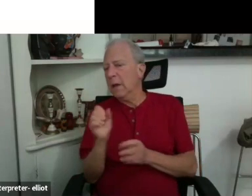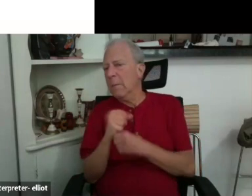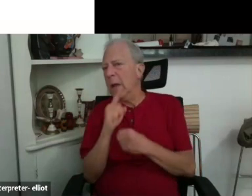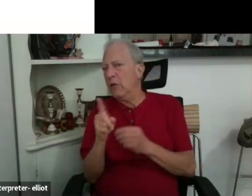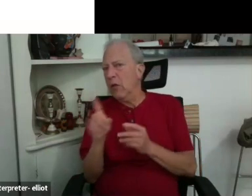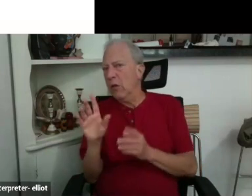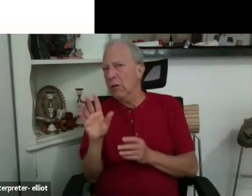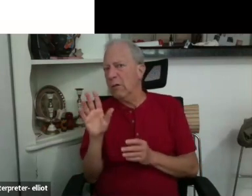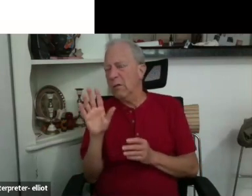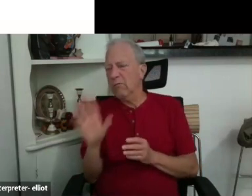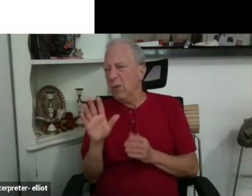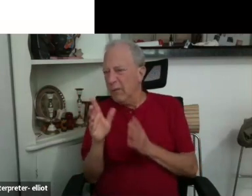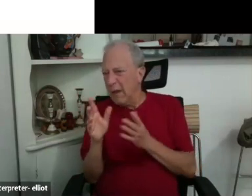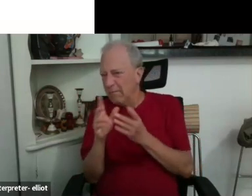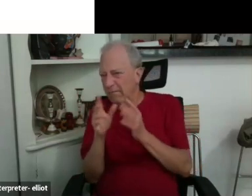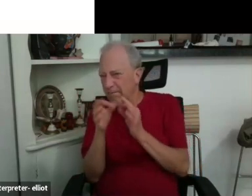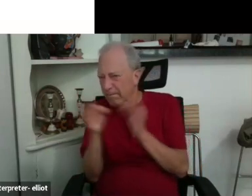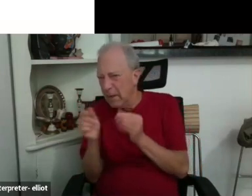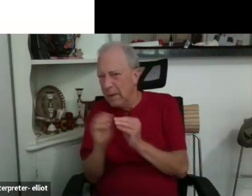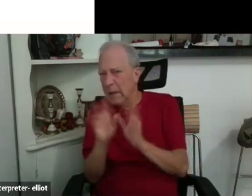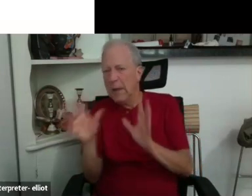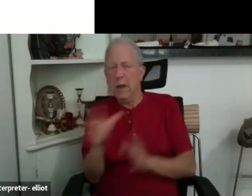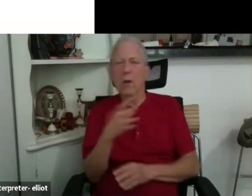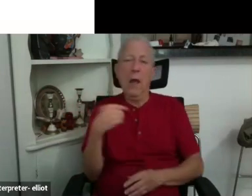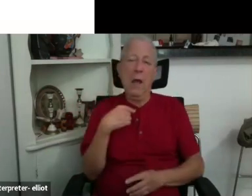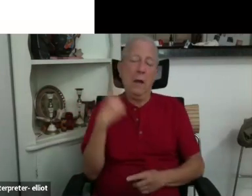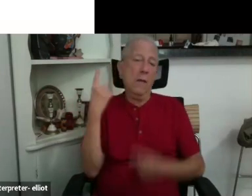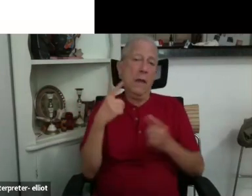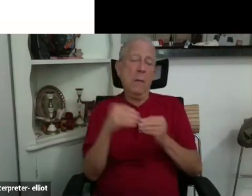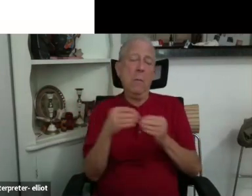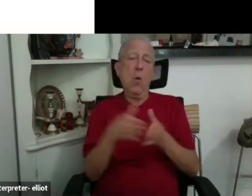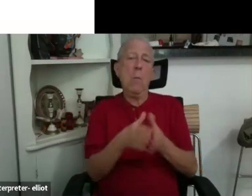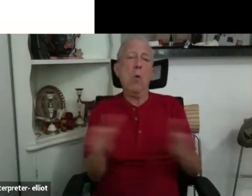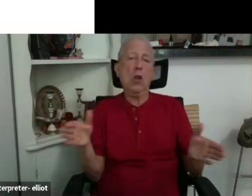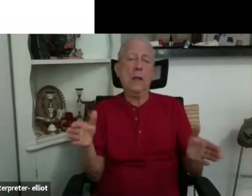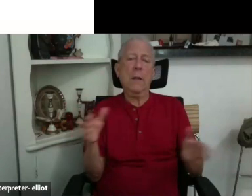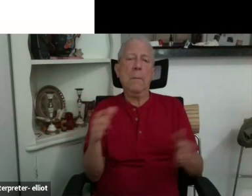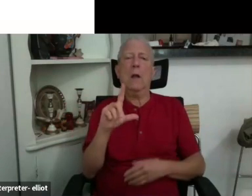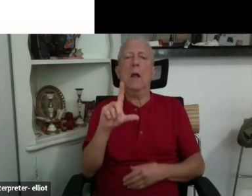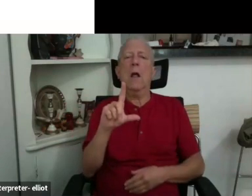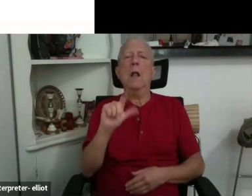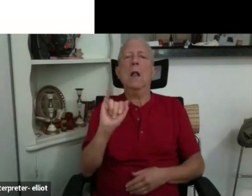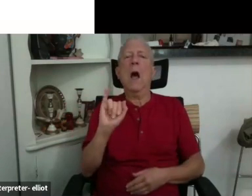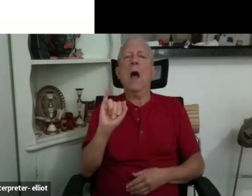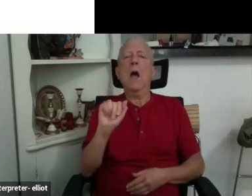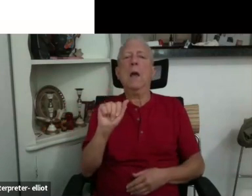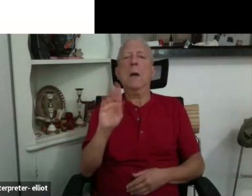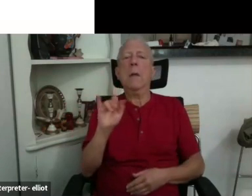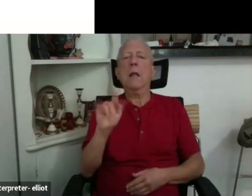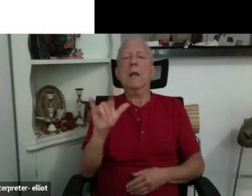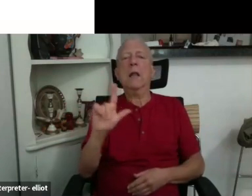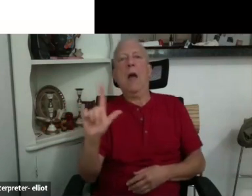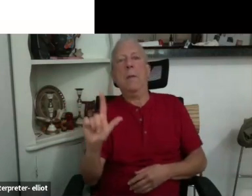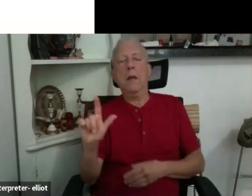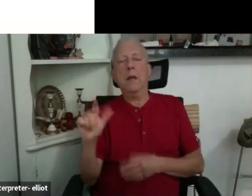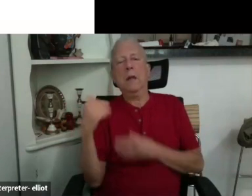your insurance instruments. And then also just thinking more broadly about liability. So one piece of this is